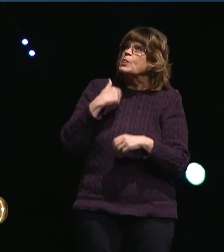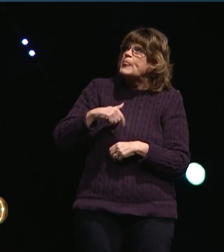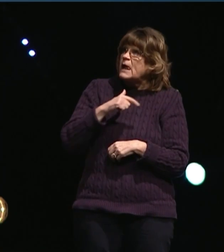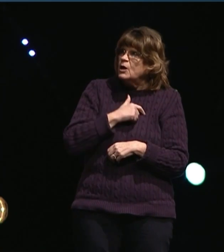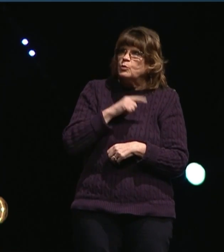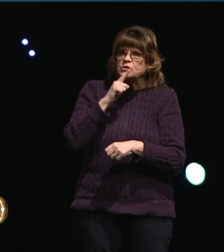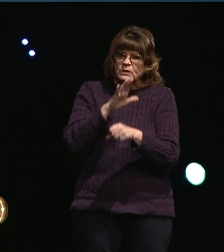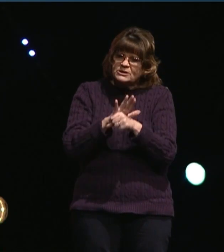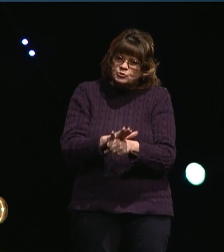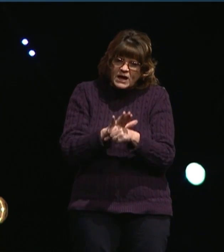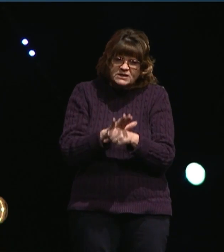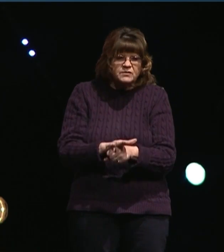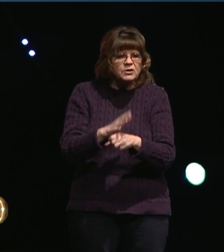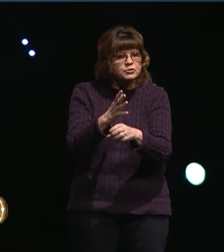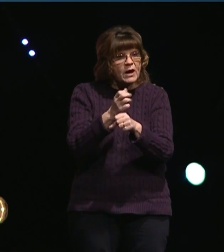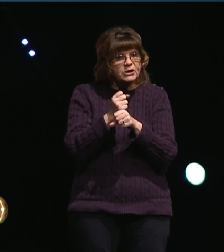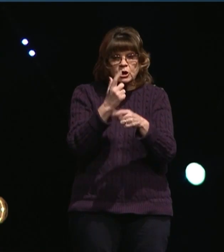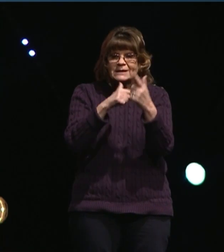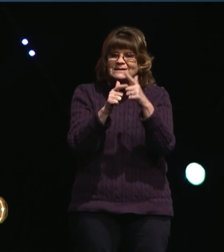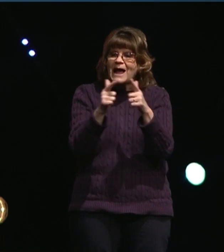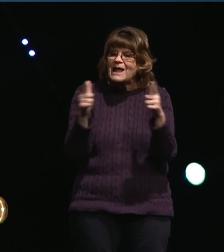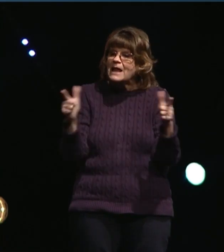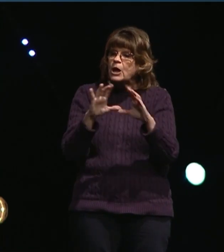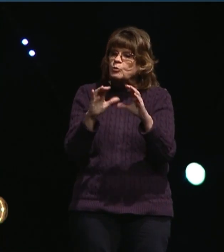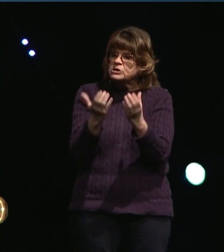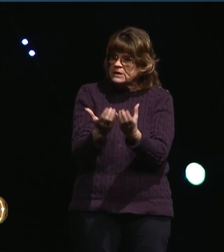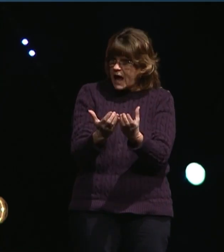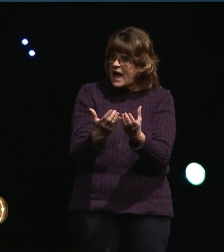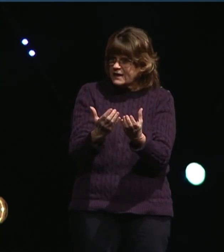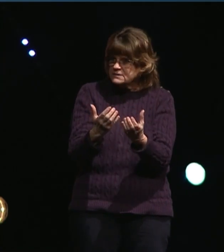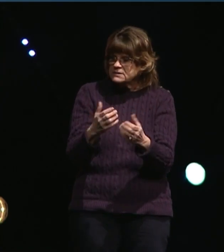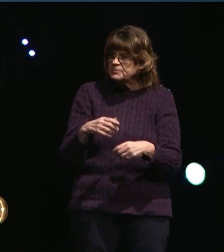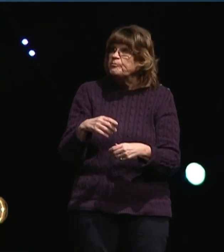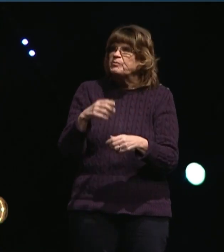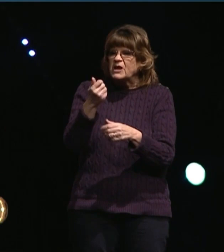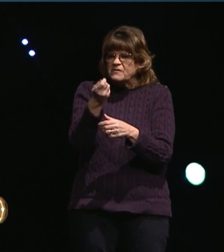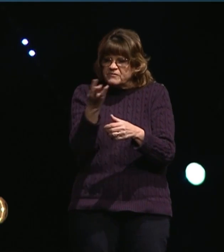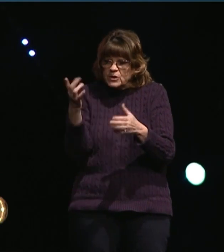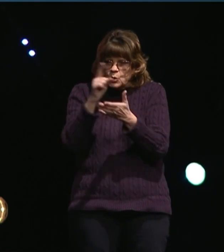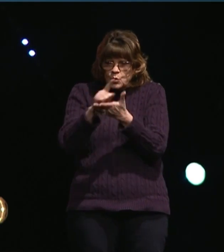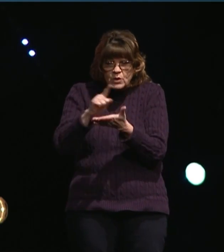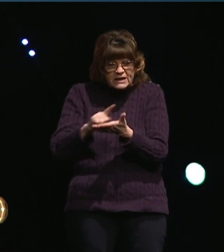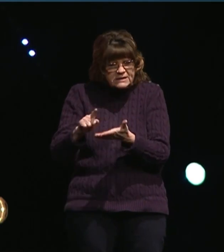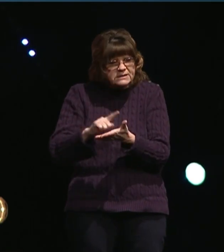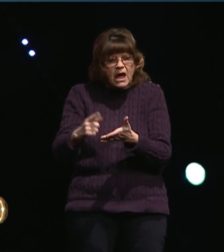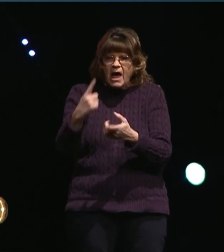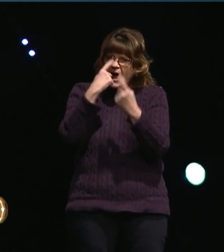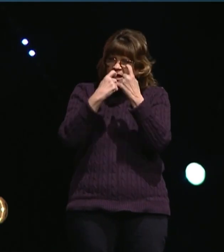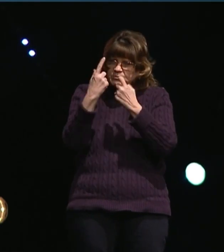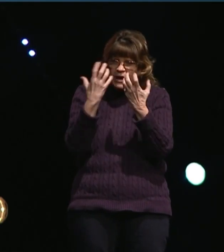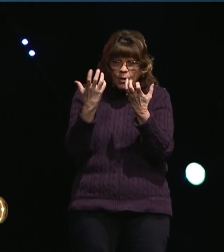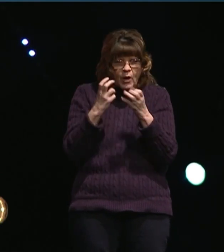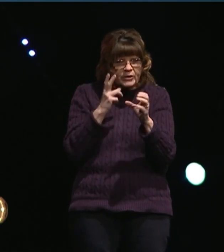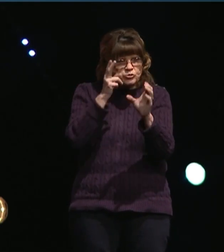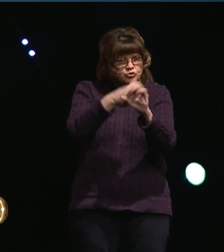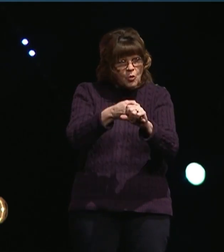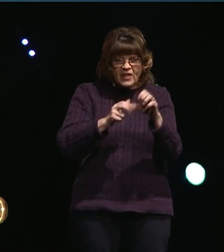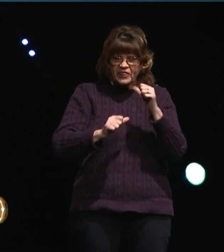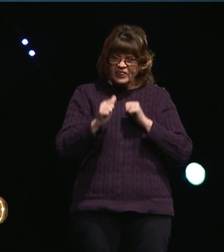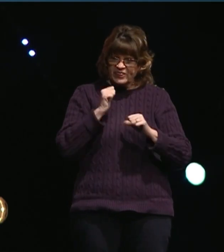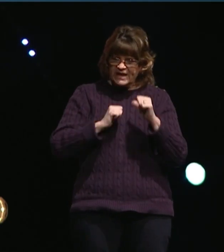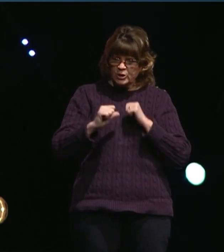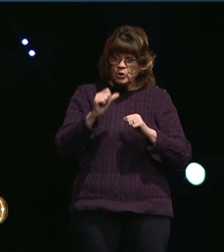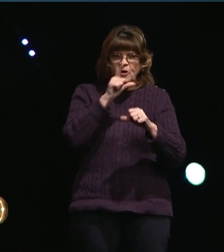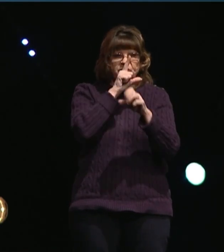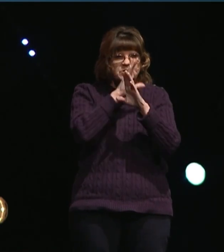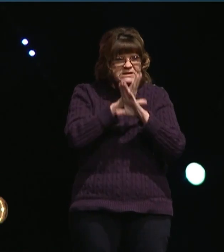stressful, so I took a sign language class. And within a few weeks, the professor approached me and asked me if I wanted to join the Theater of Silence, which was